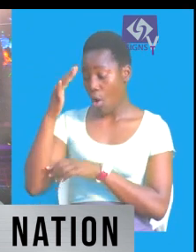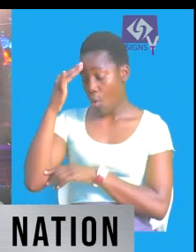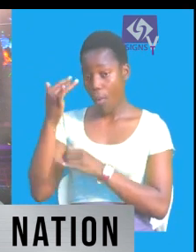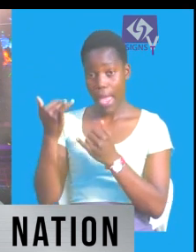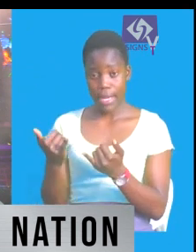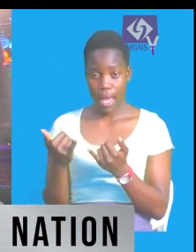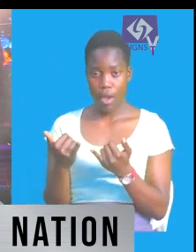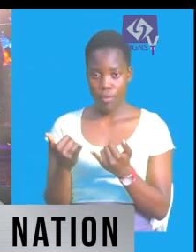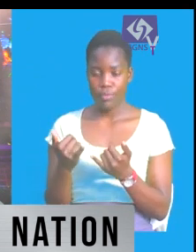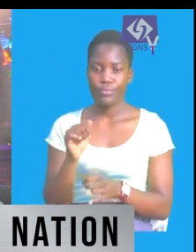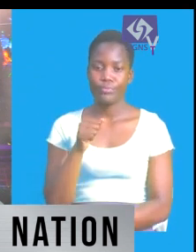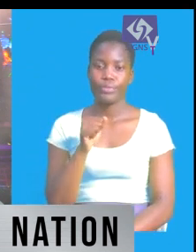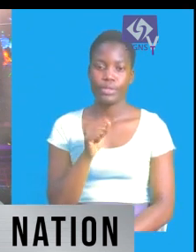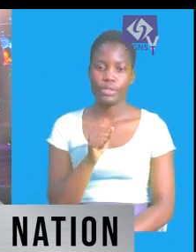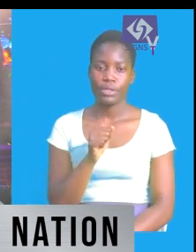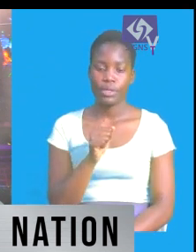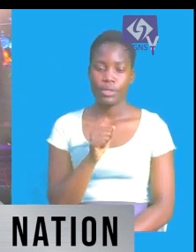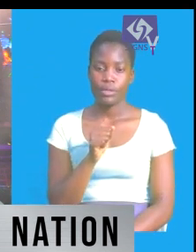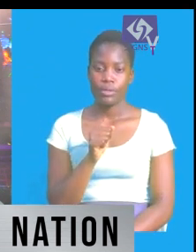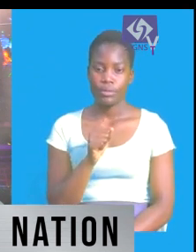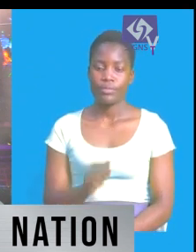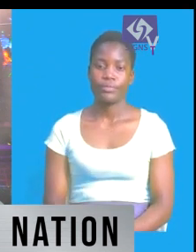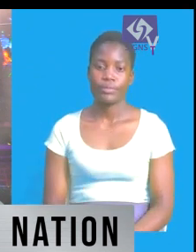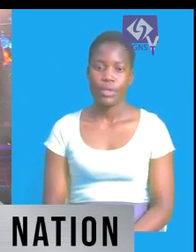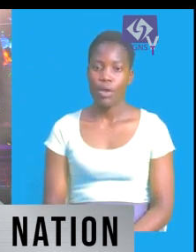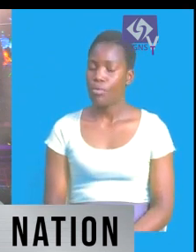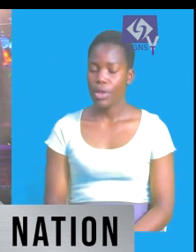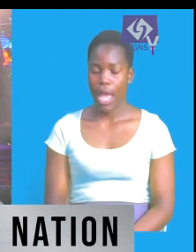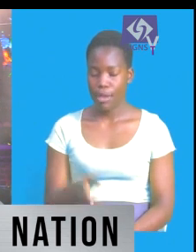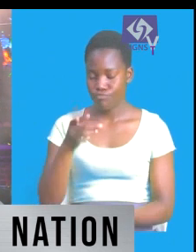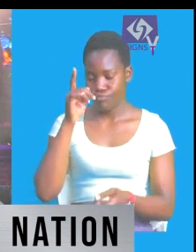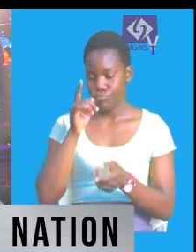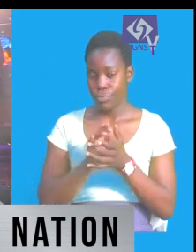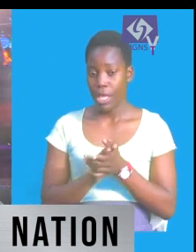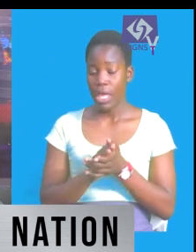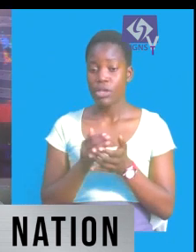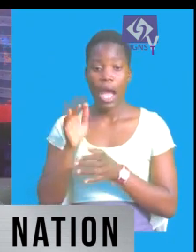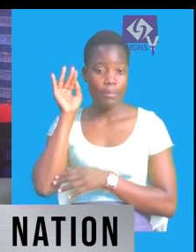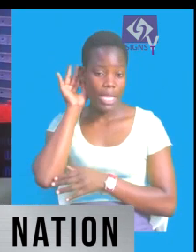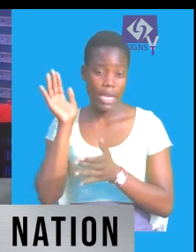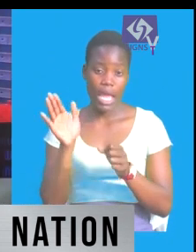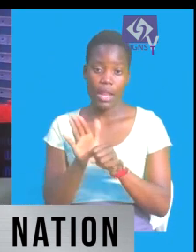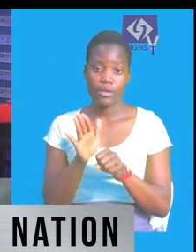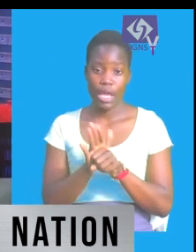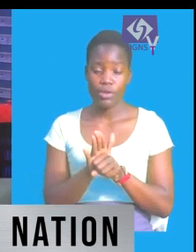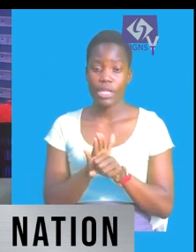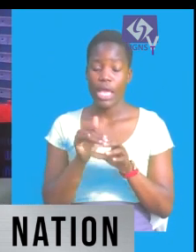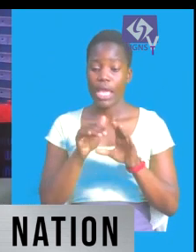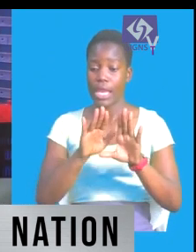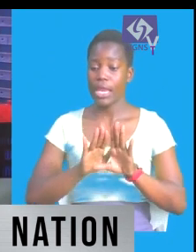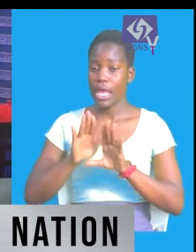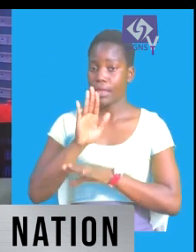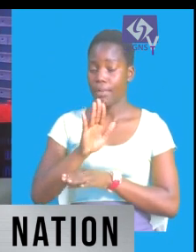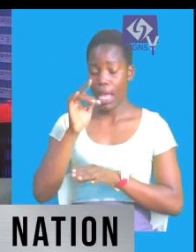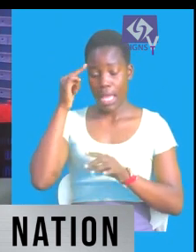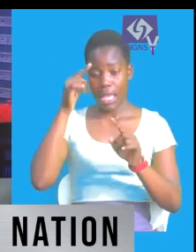also. Yeah. We are suspicious because of things we've seen before. I'm hearing a lot of that in your rallies, in the